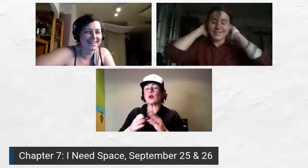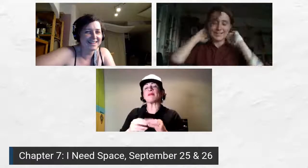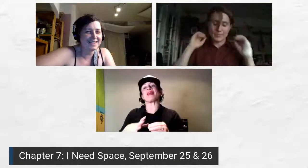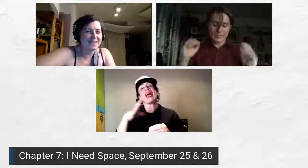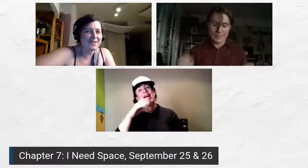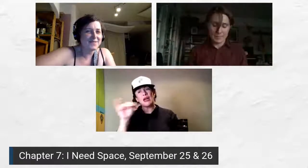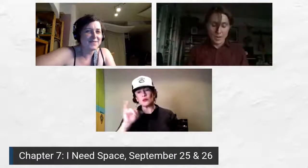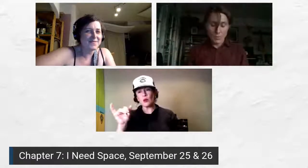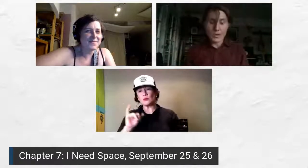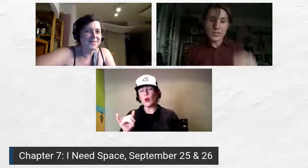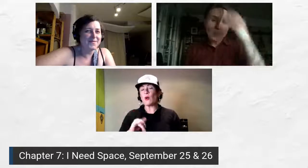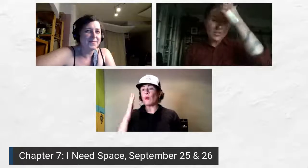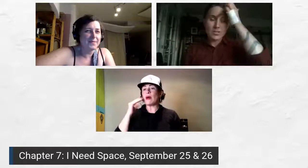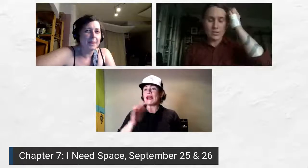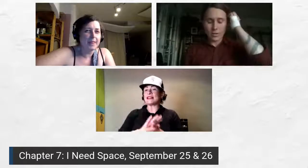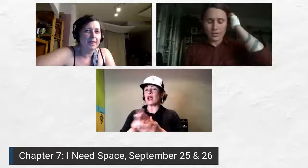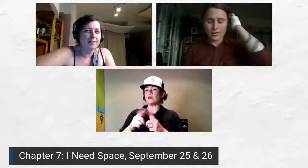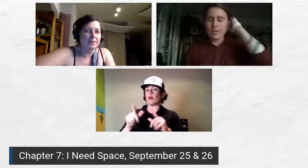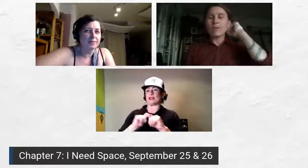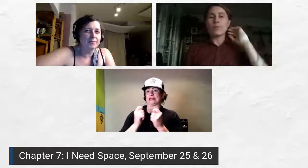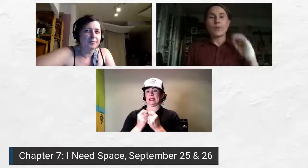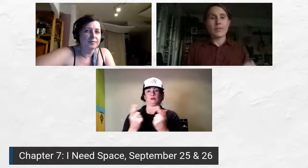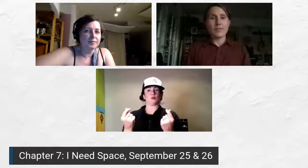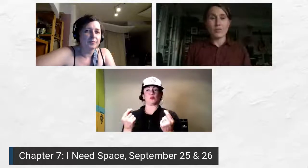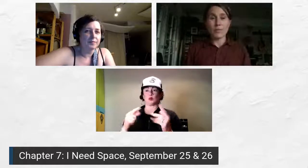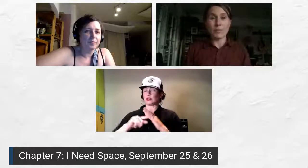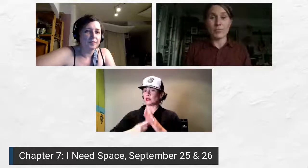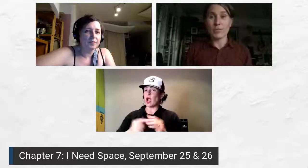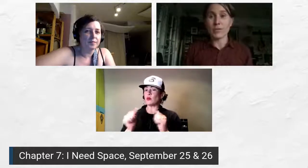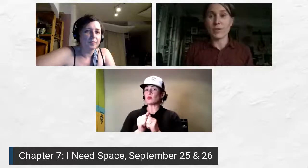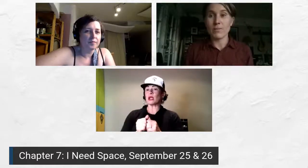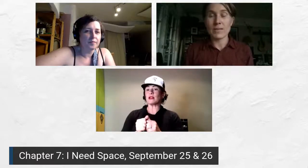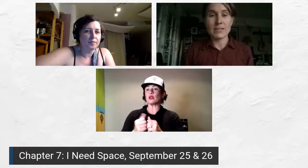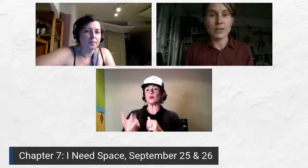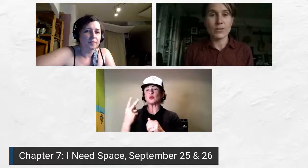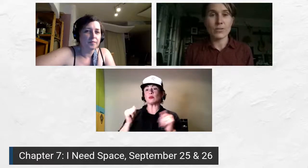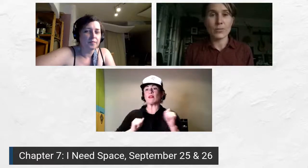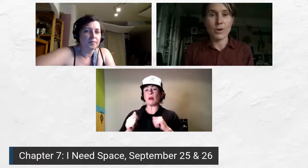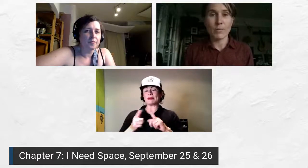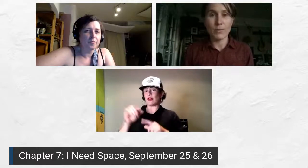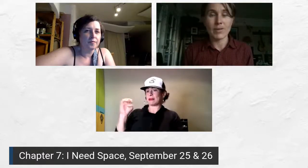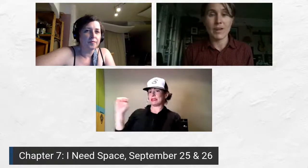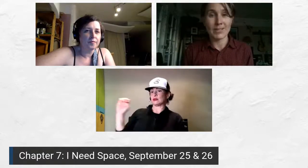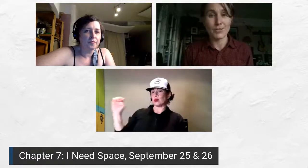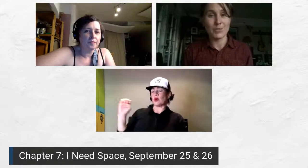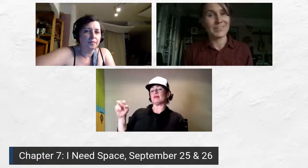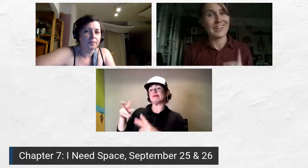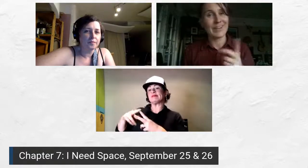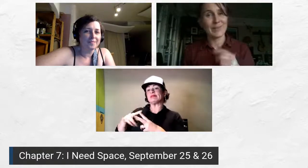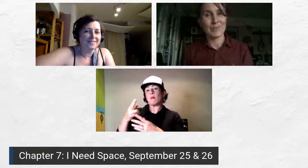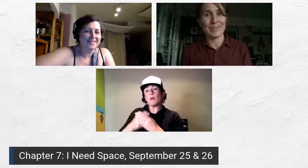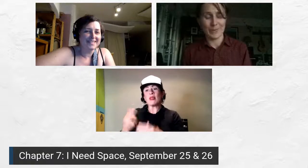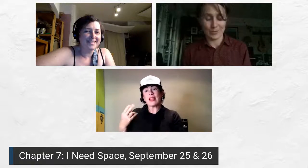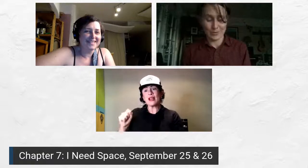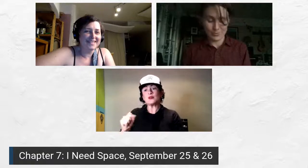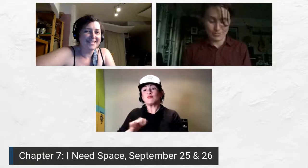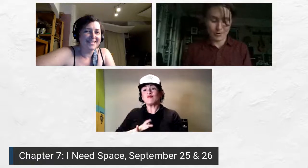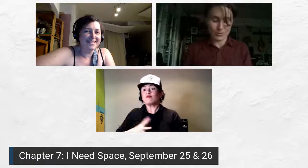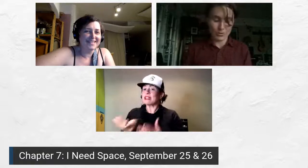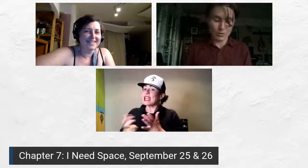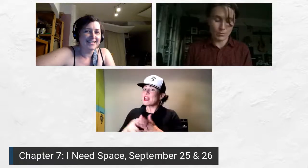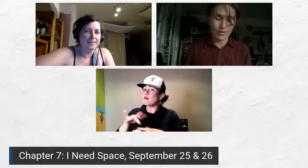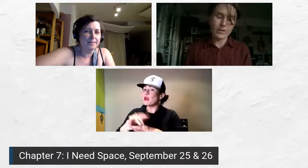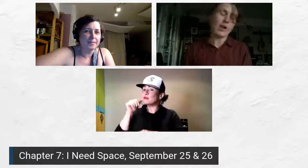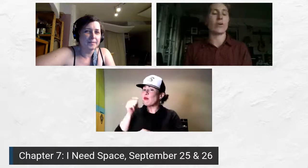and why it's nice to be a team. We're actually going to start with 2 of our performers from the East Coast who are both in high school, got to get up early and go to school